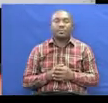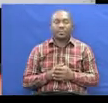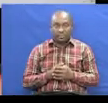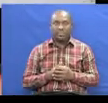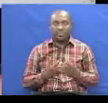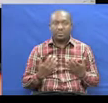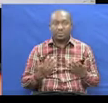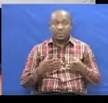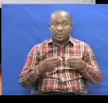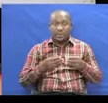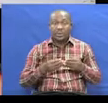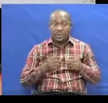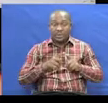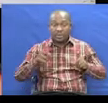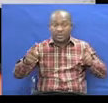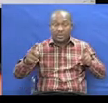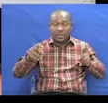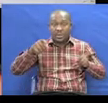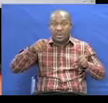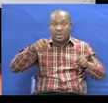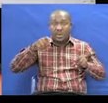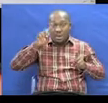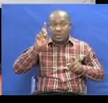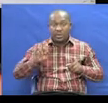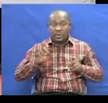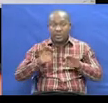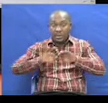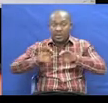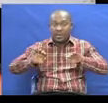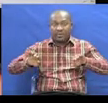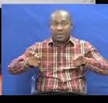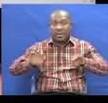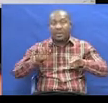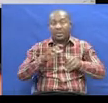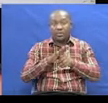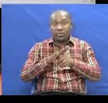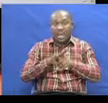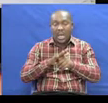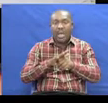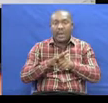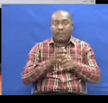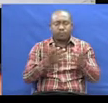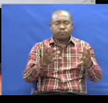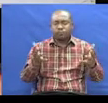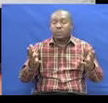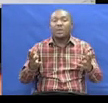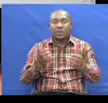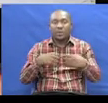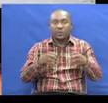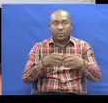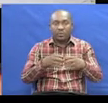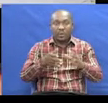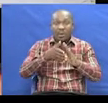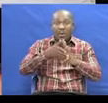Simple linear equations divided into many groups. So I'm going to start